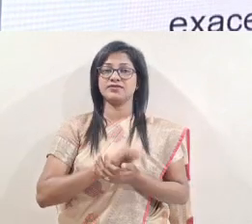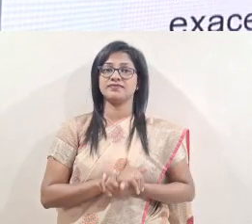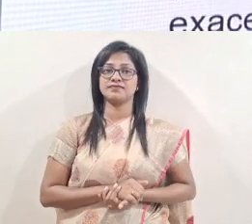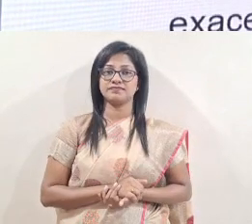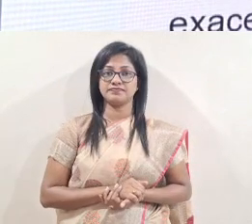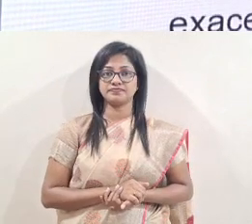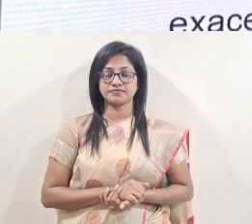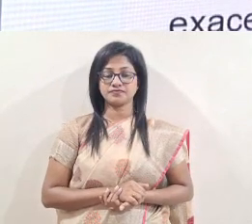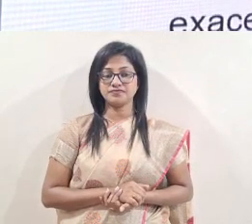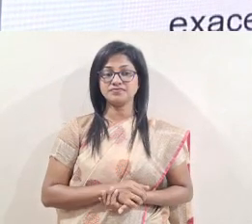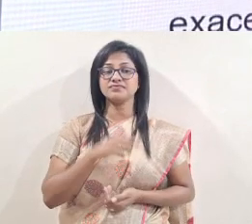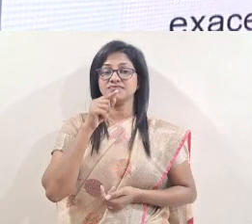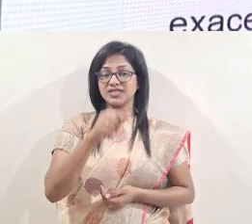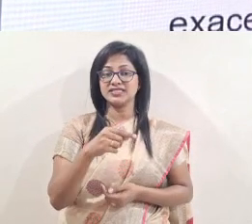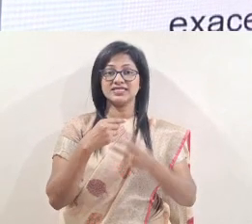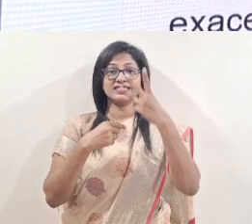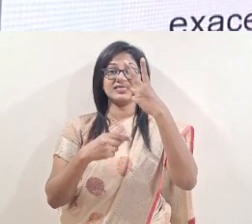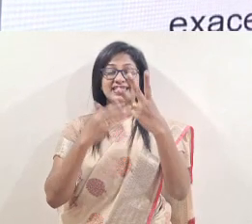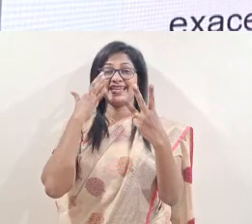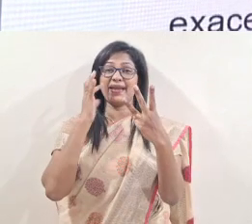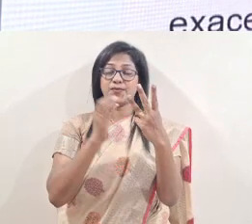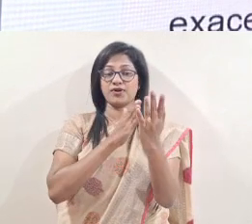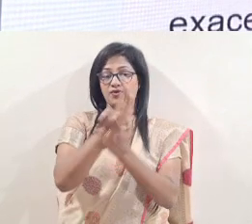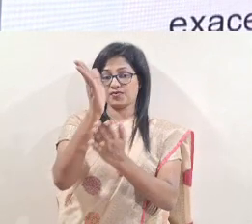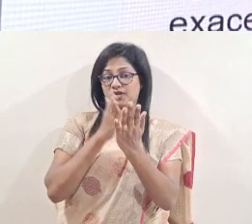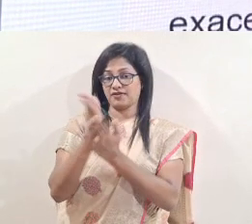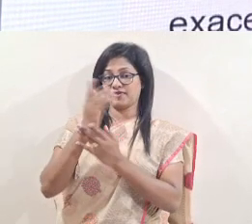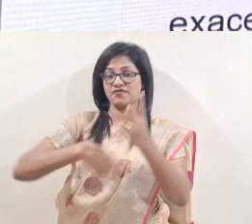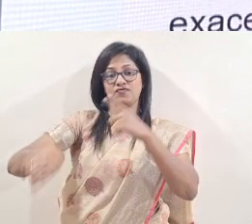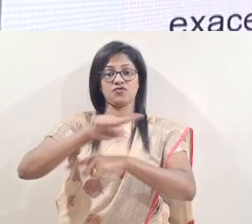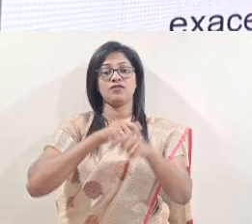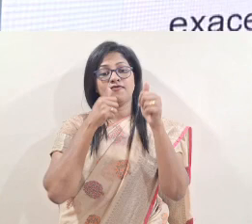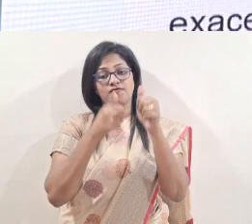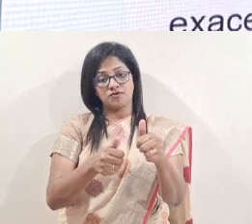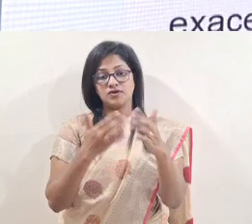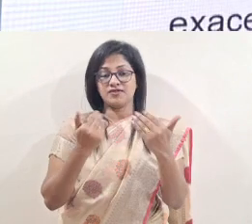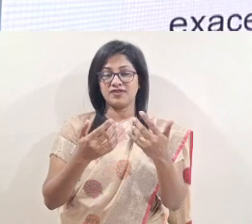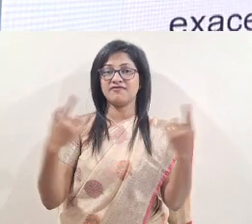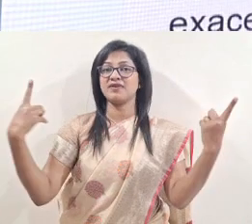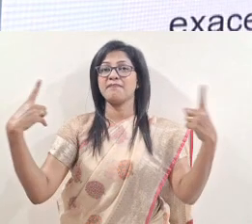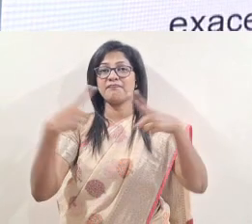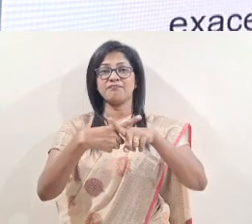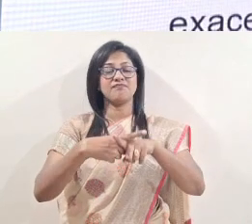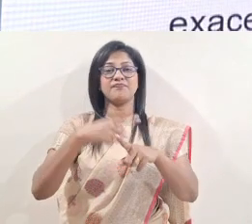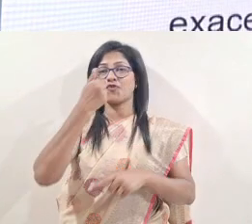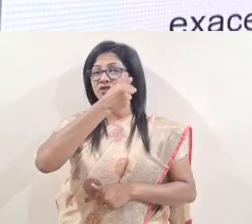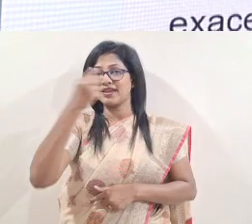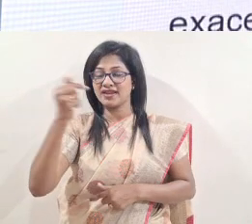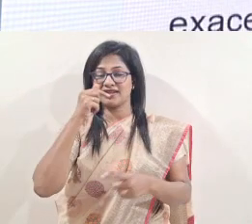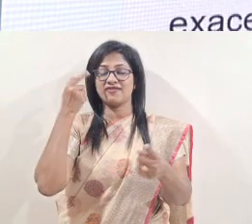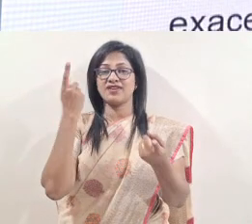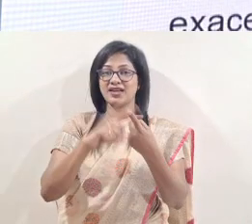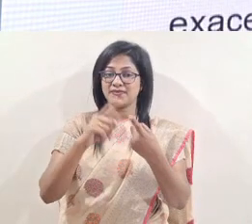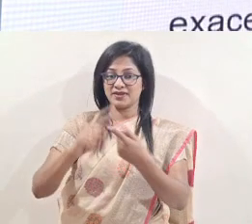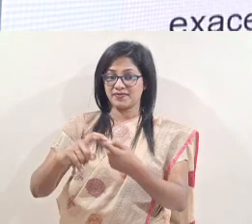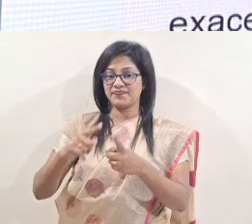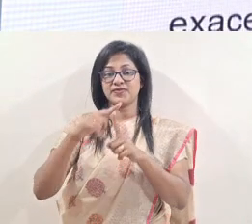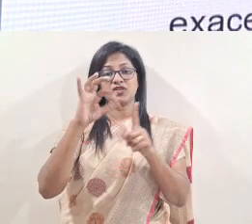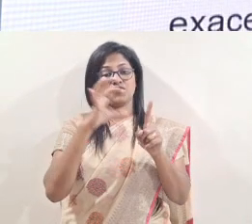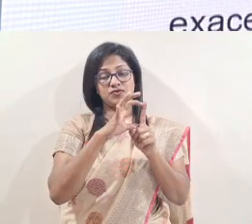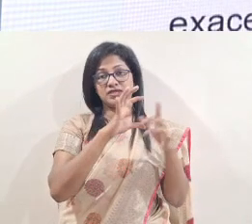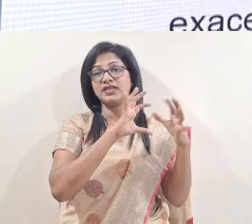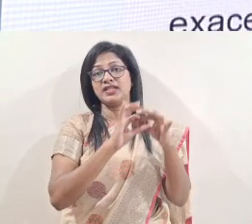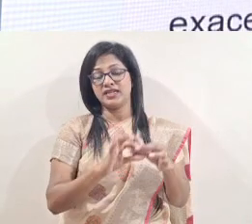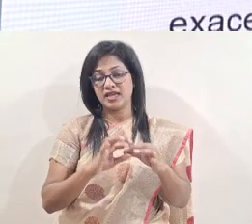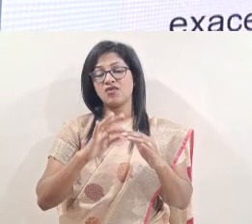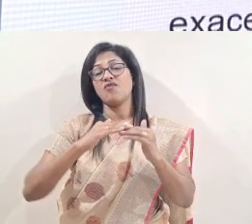These are the 3 key approaches that we can follow to avoid adverse effects that may come up from TOD development or very high developments.